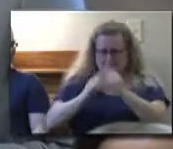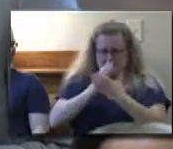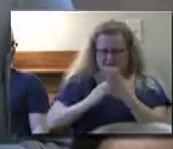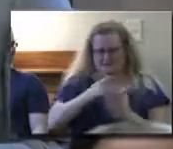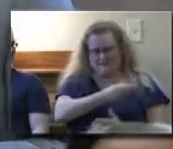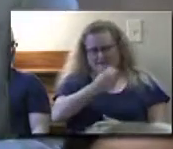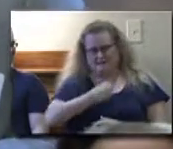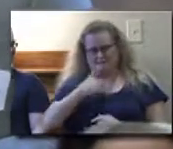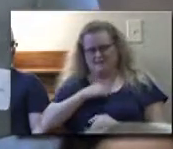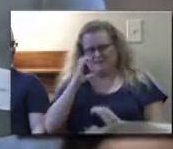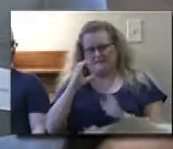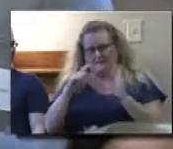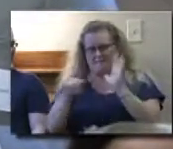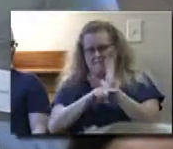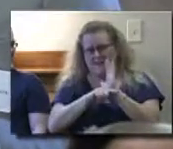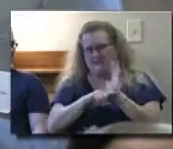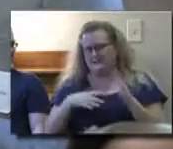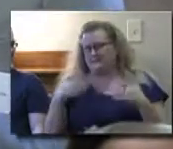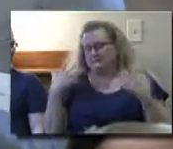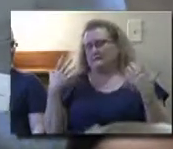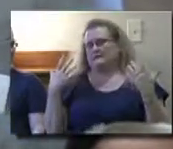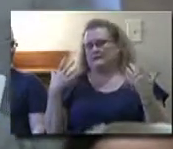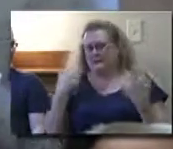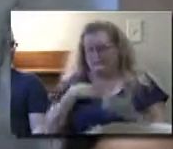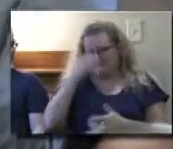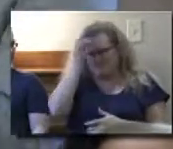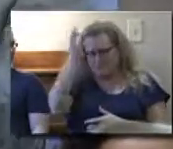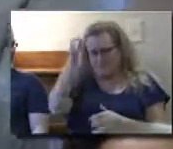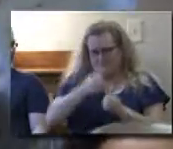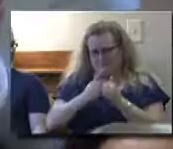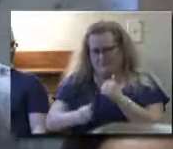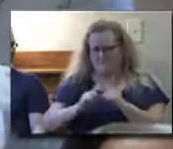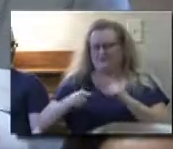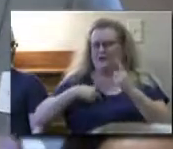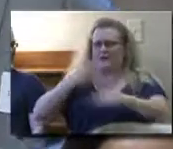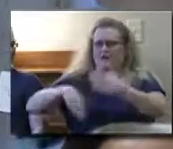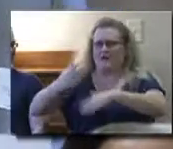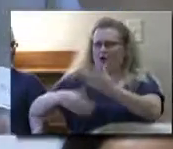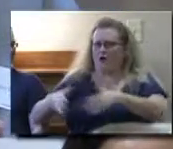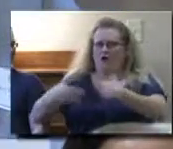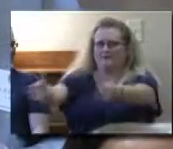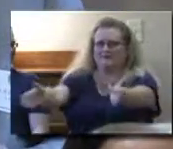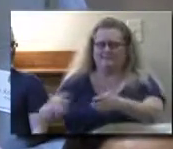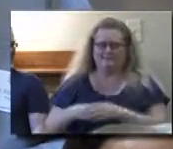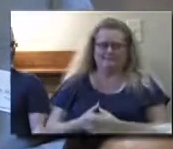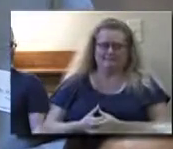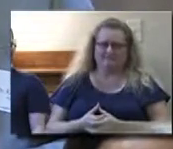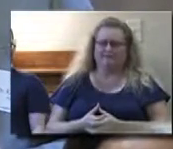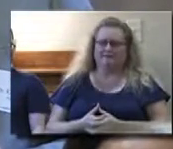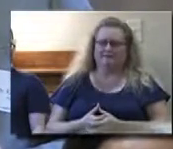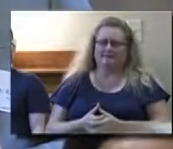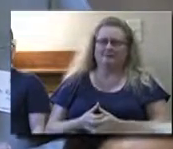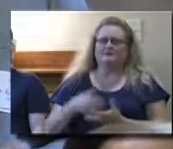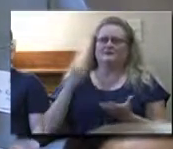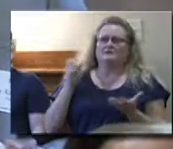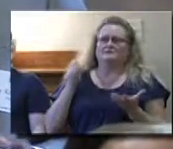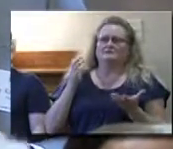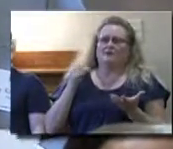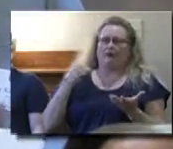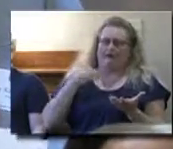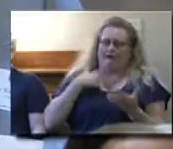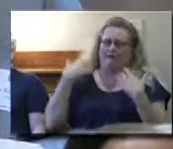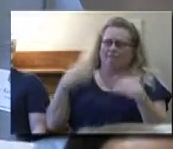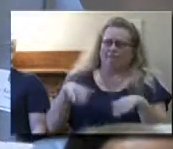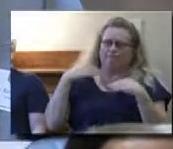on. It's sort of like when you do calculus, you know, you just kind of go, okay, enough of that, move on. So I have a